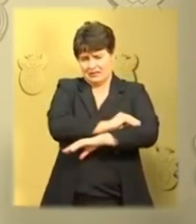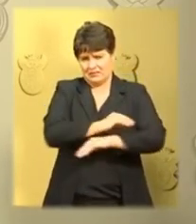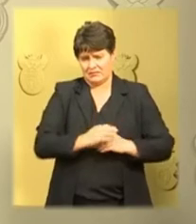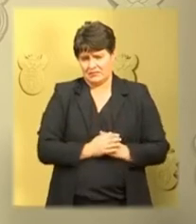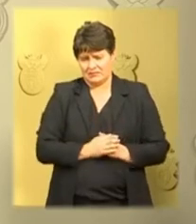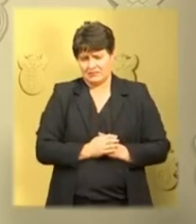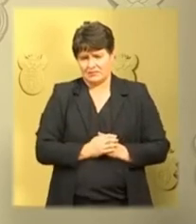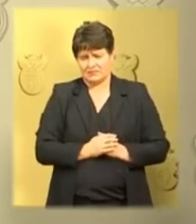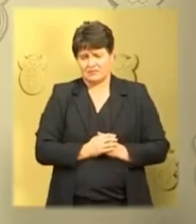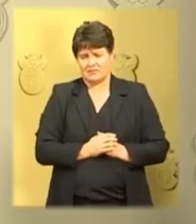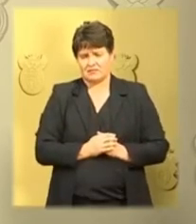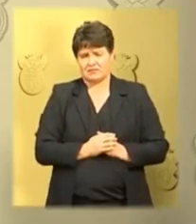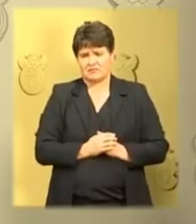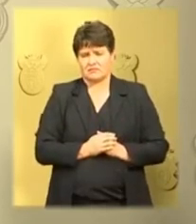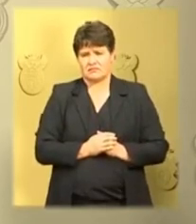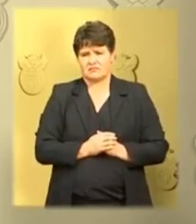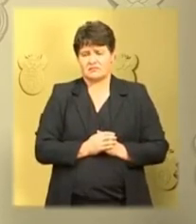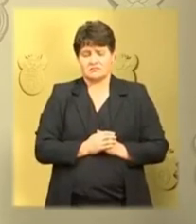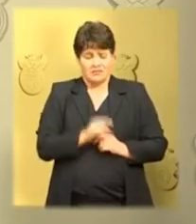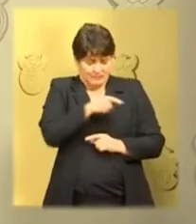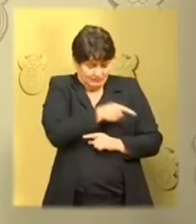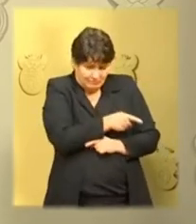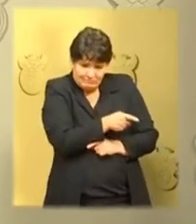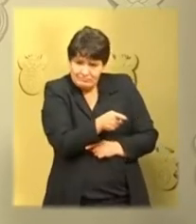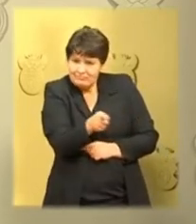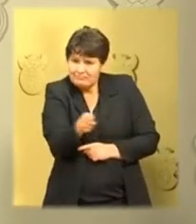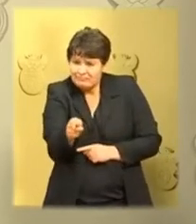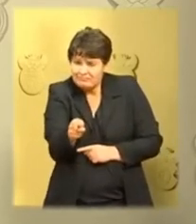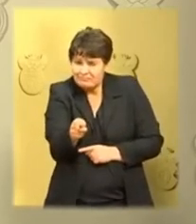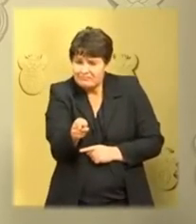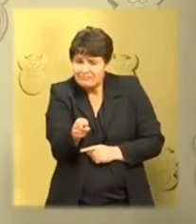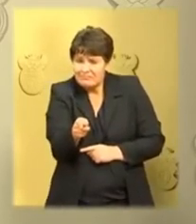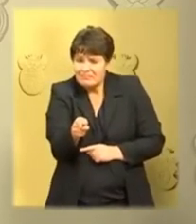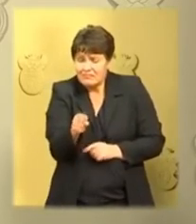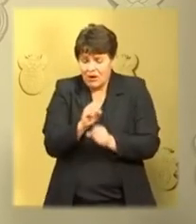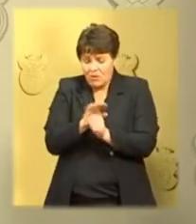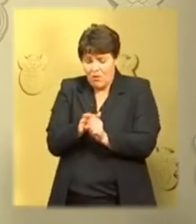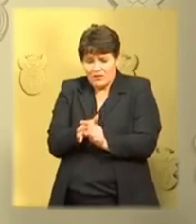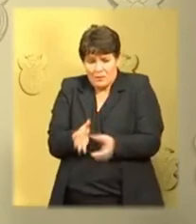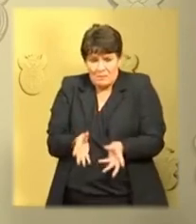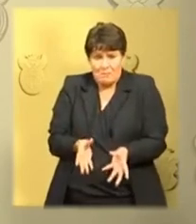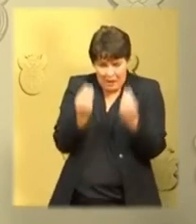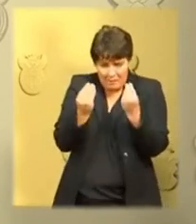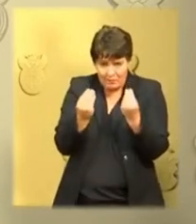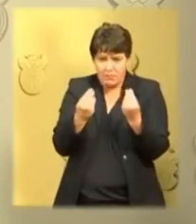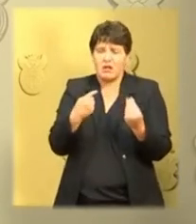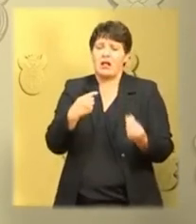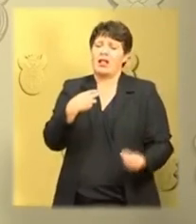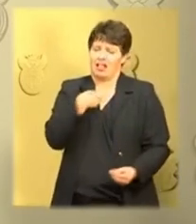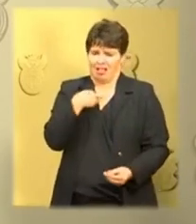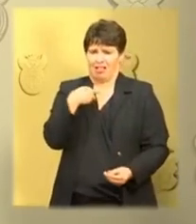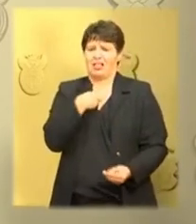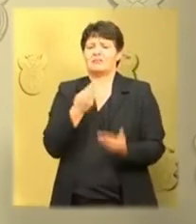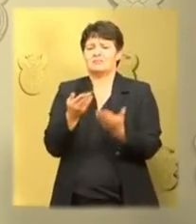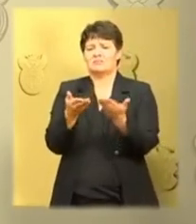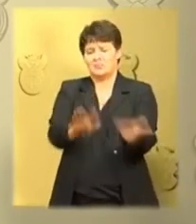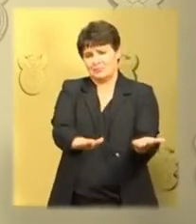these people, COVID-19 is fatal. They die. Across the